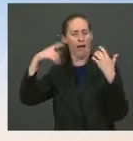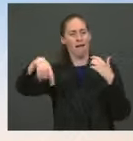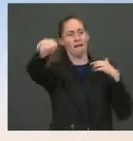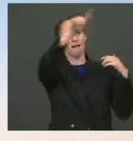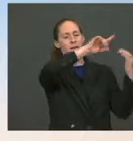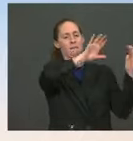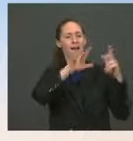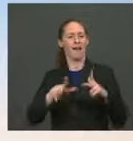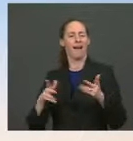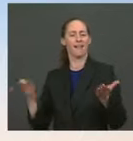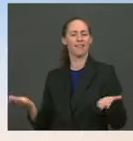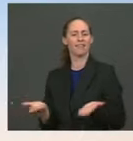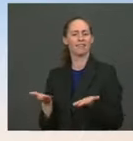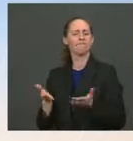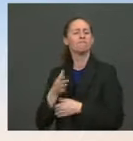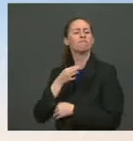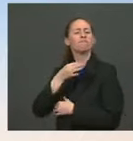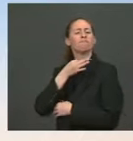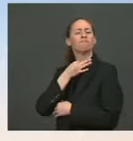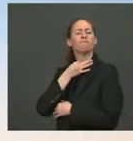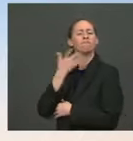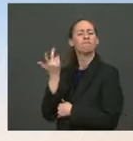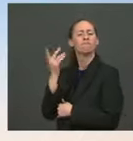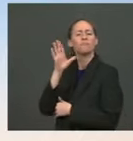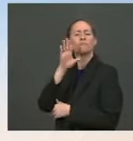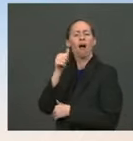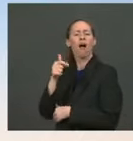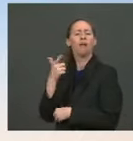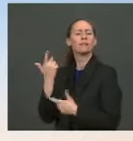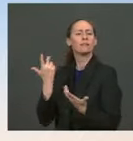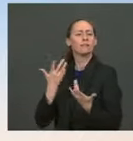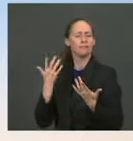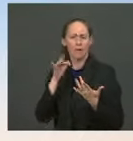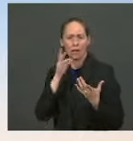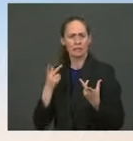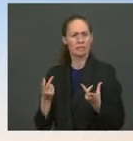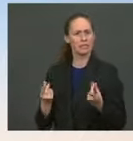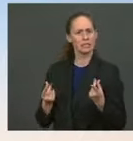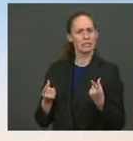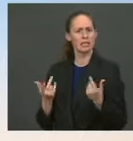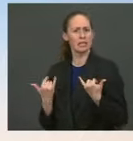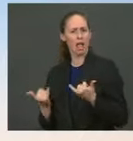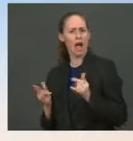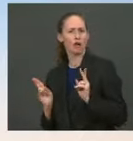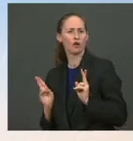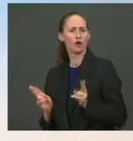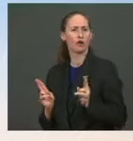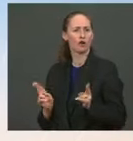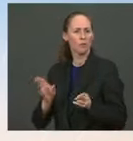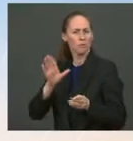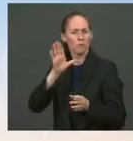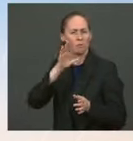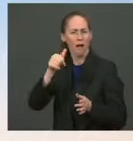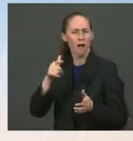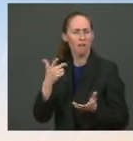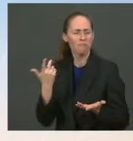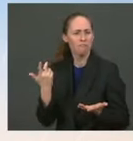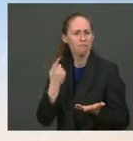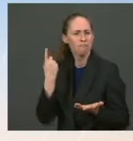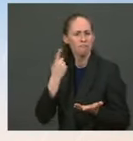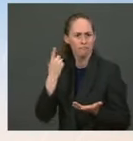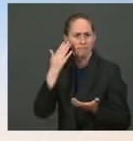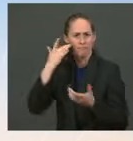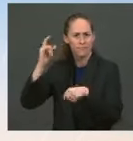more urgent effort to have him and members of his staff and cabinet out on the